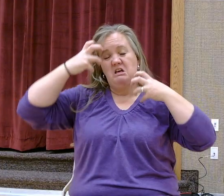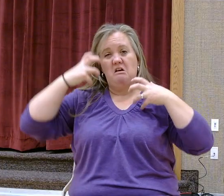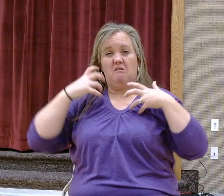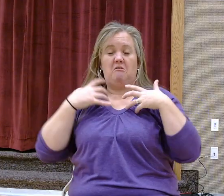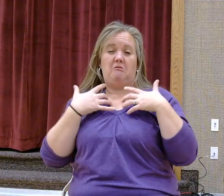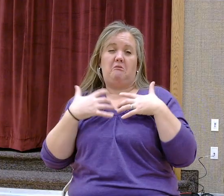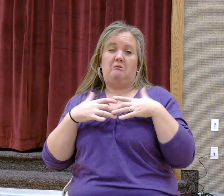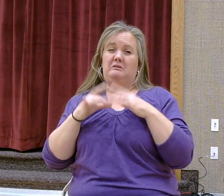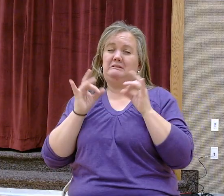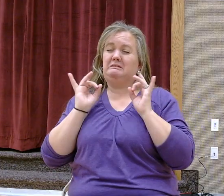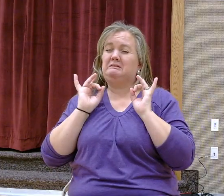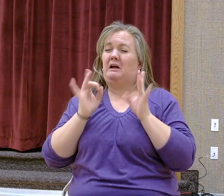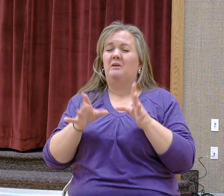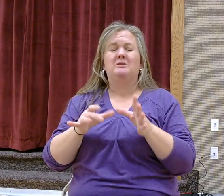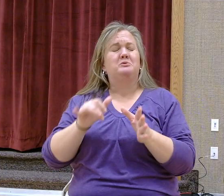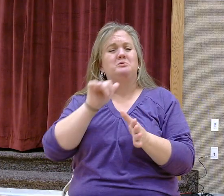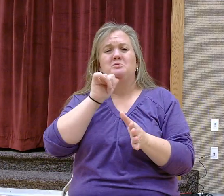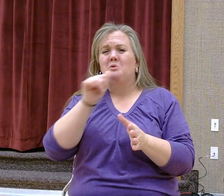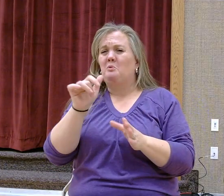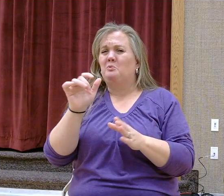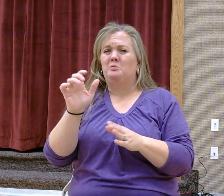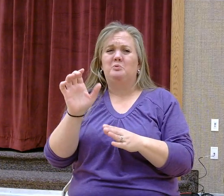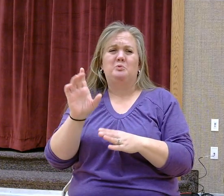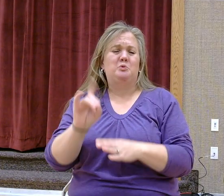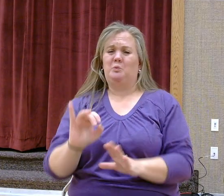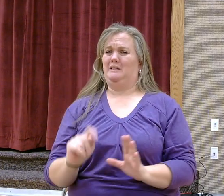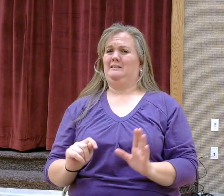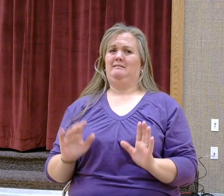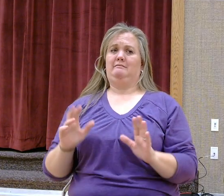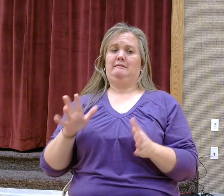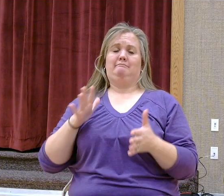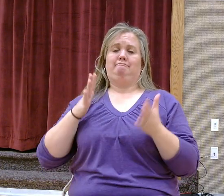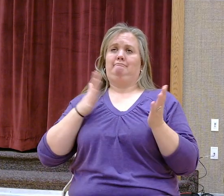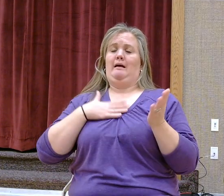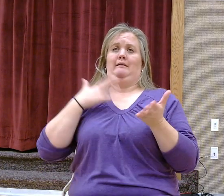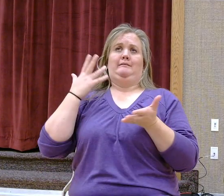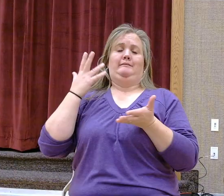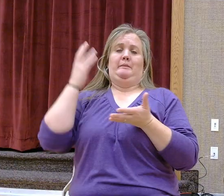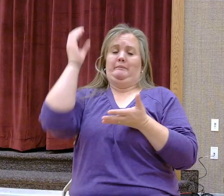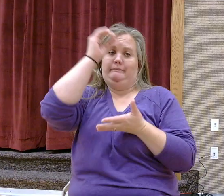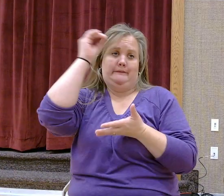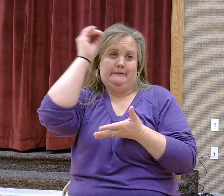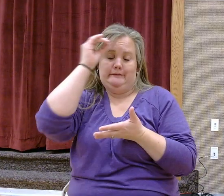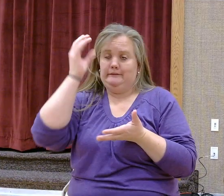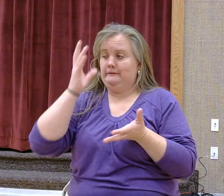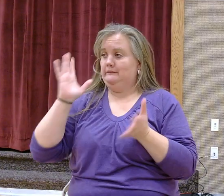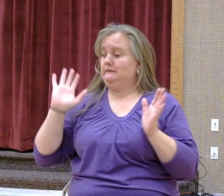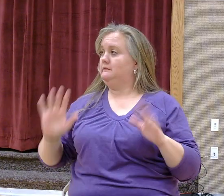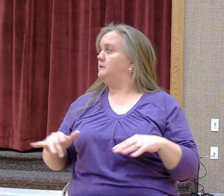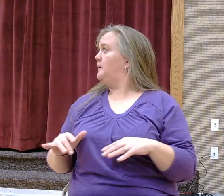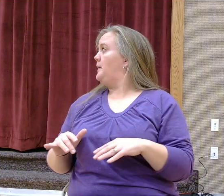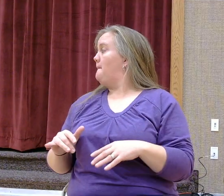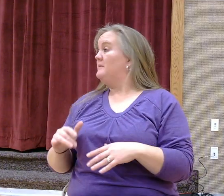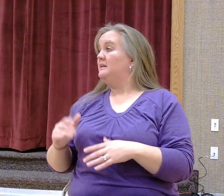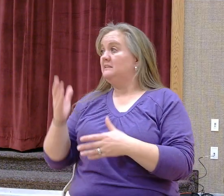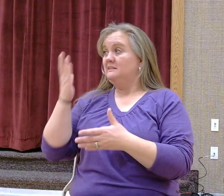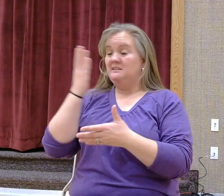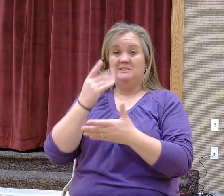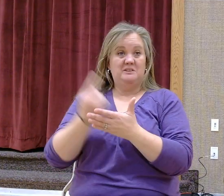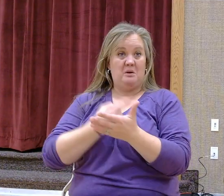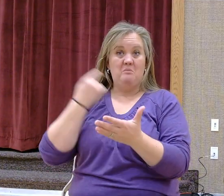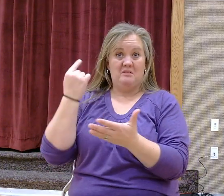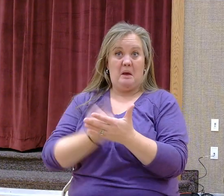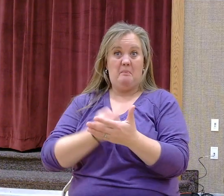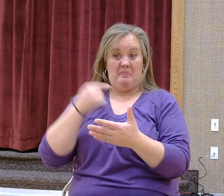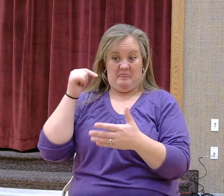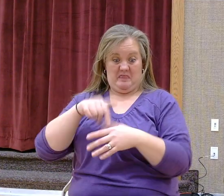hands. Just don't do it. That's just my soapbox. So but some of those are deep. So again, I wouldn't pour